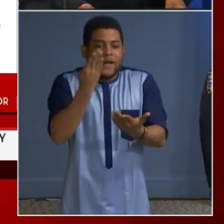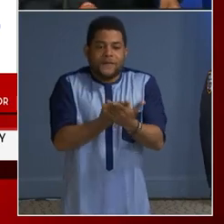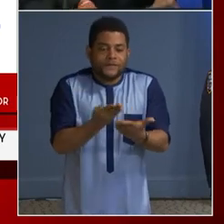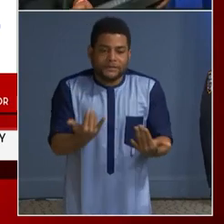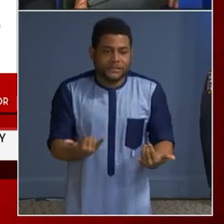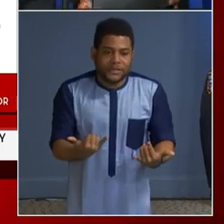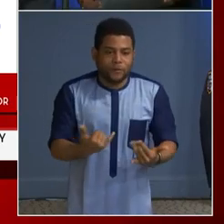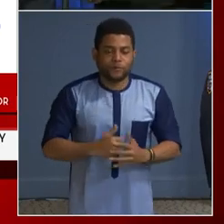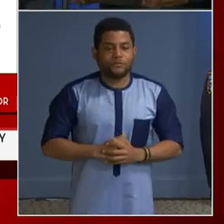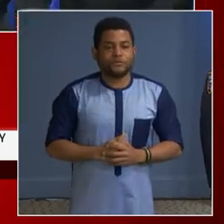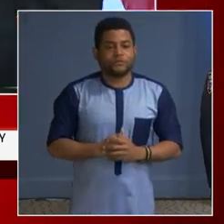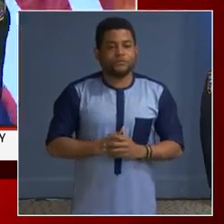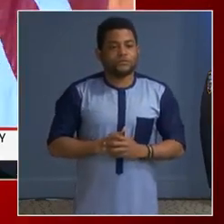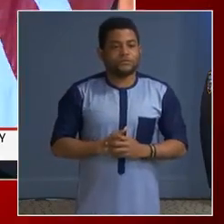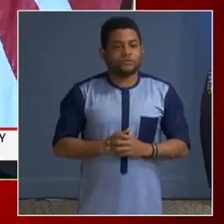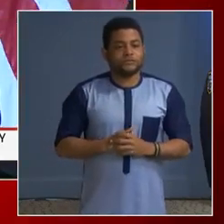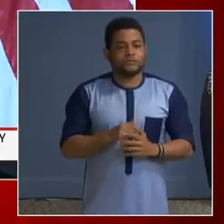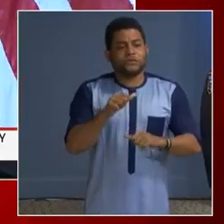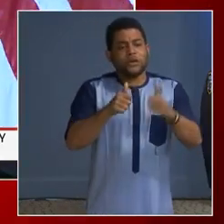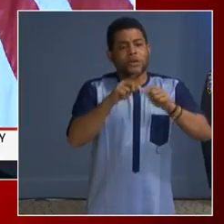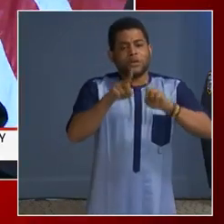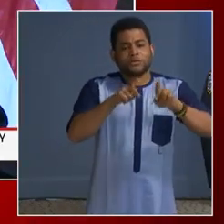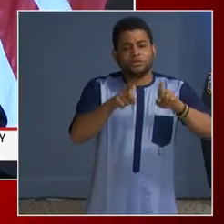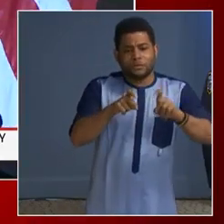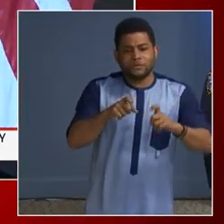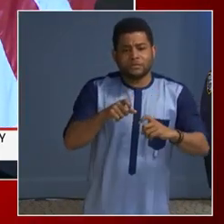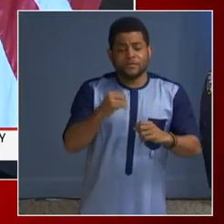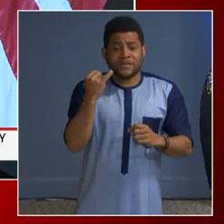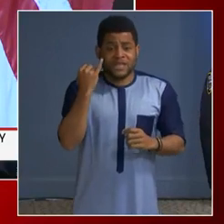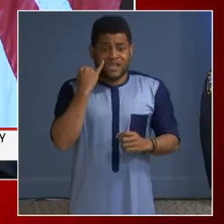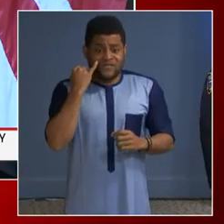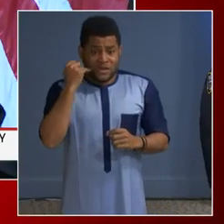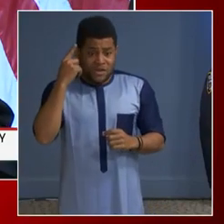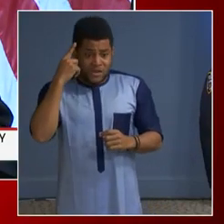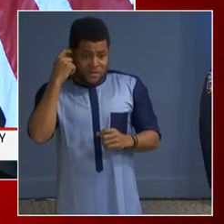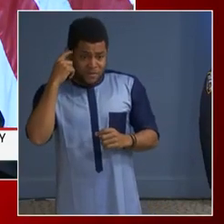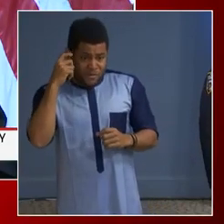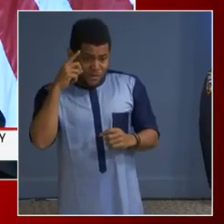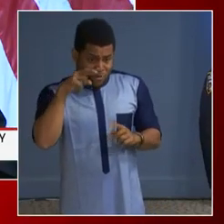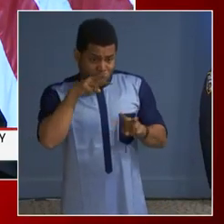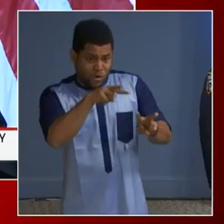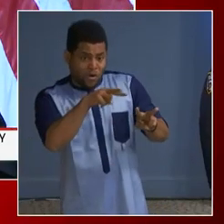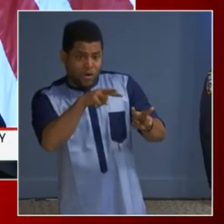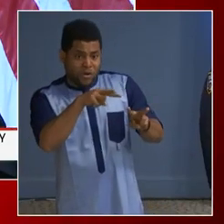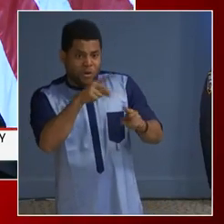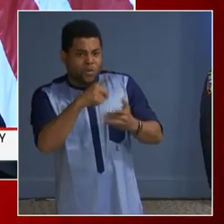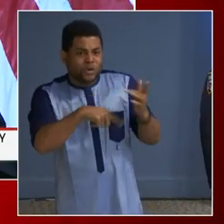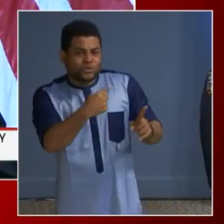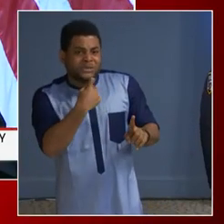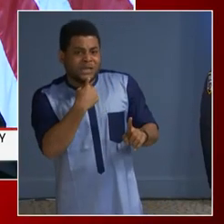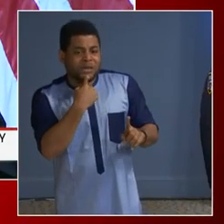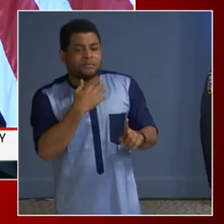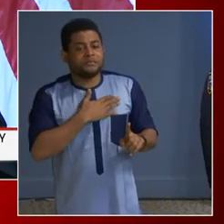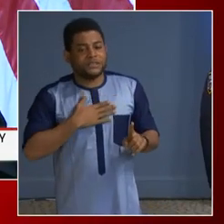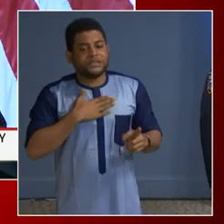Shamari, News 4. Chief, if the suspect is watching this, what do you say to him? Turn yourself in. Turn yourself